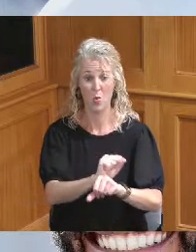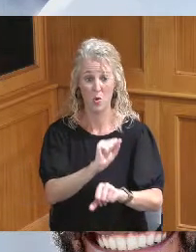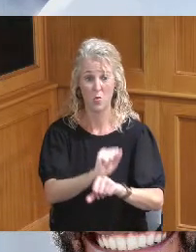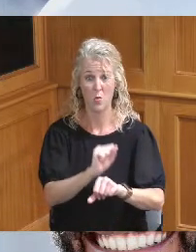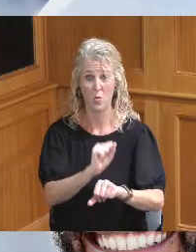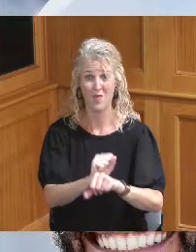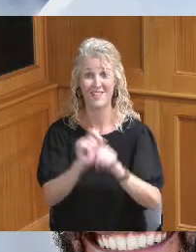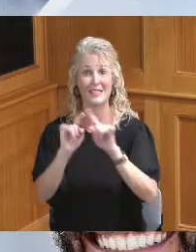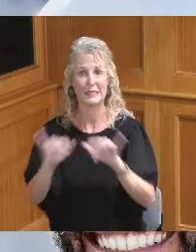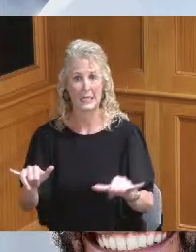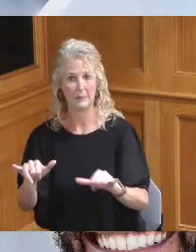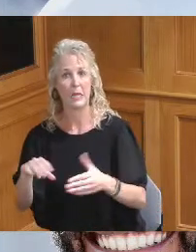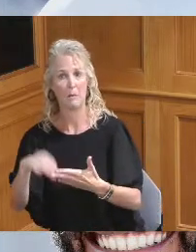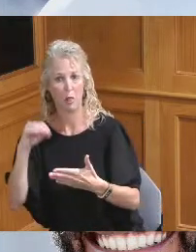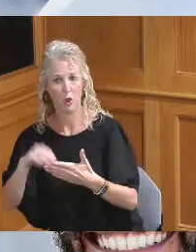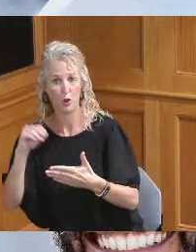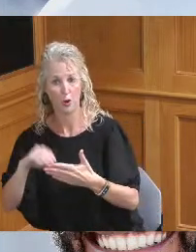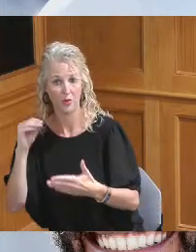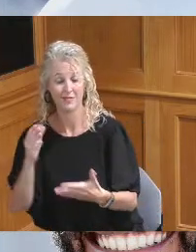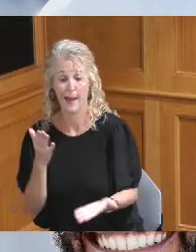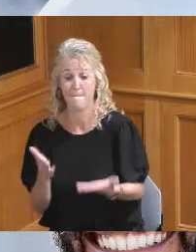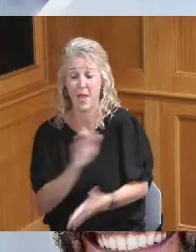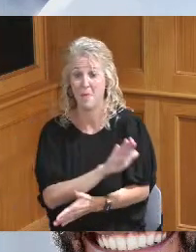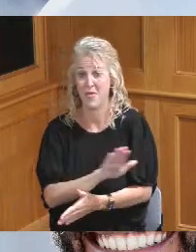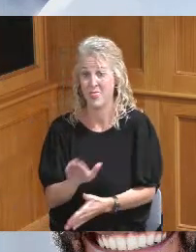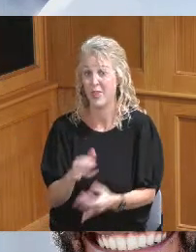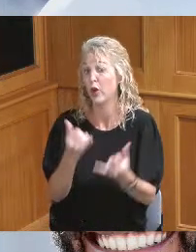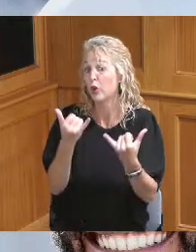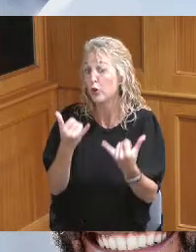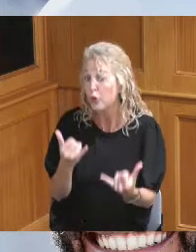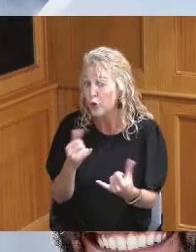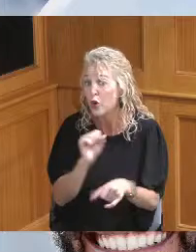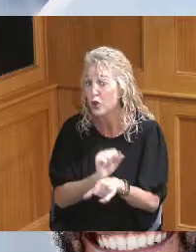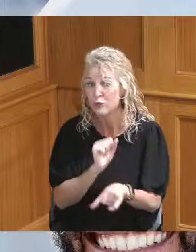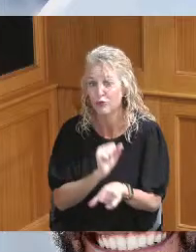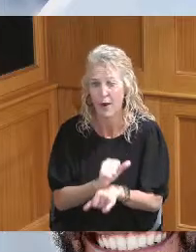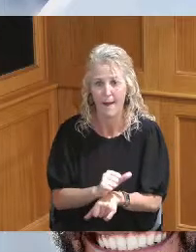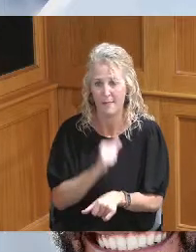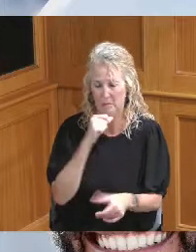job that may be underemployed.